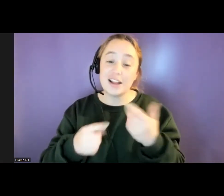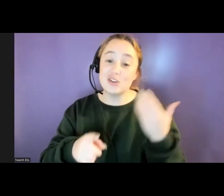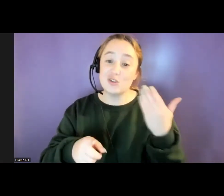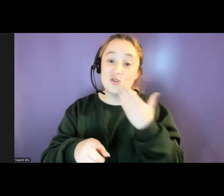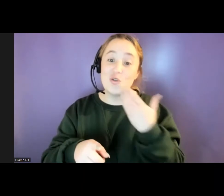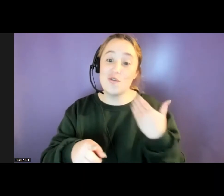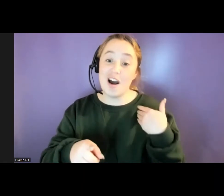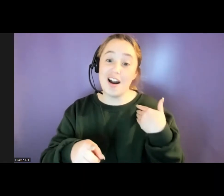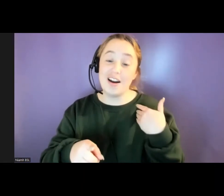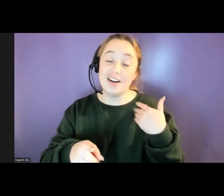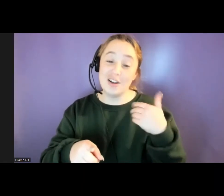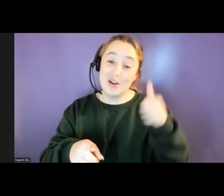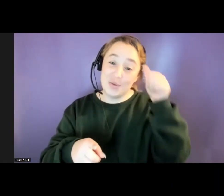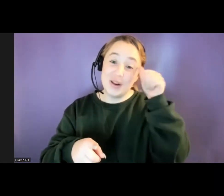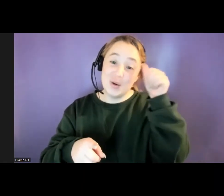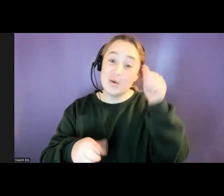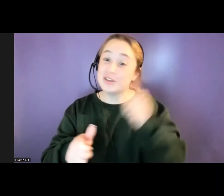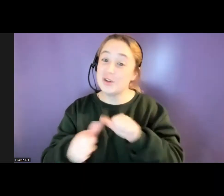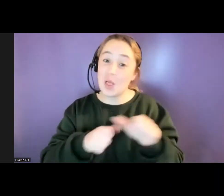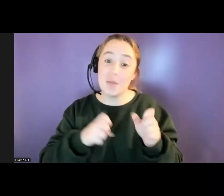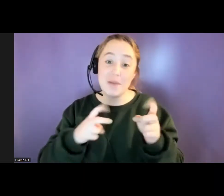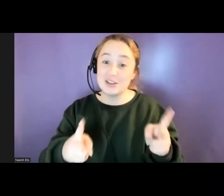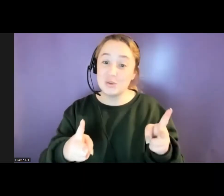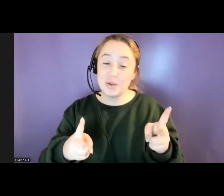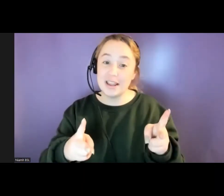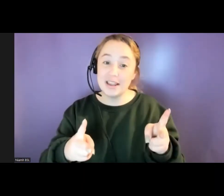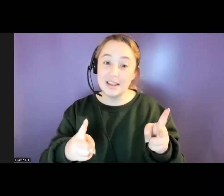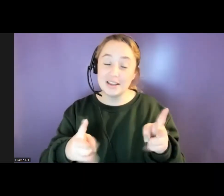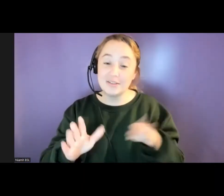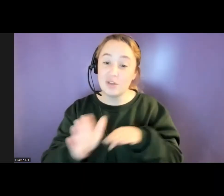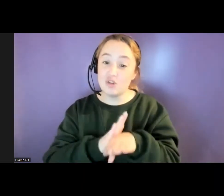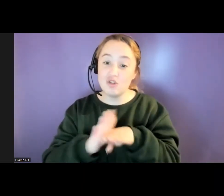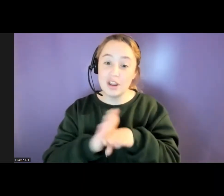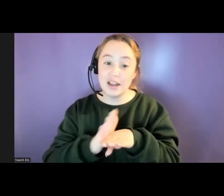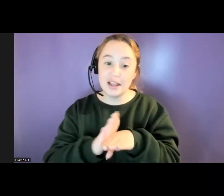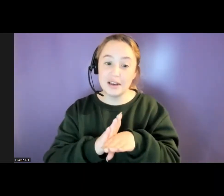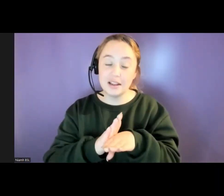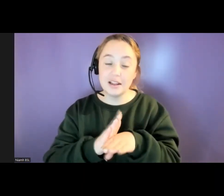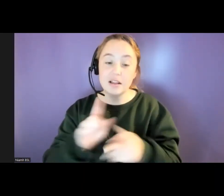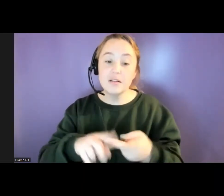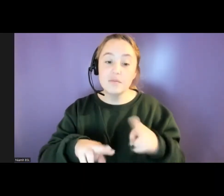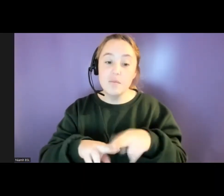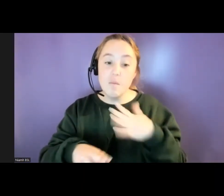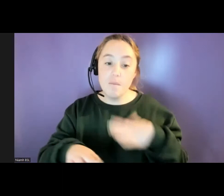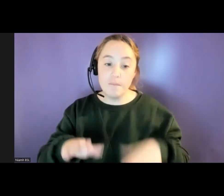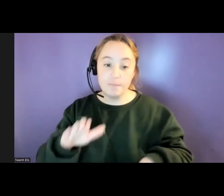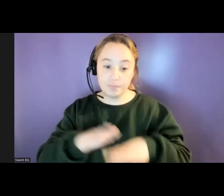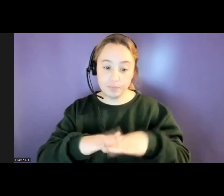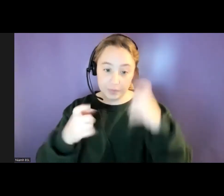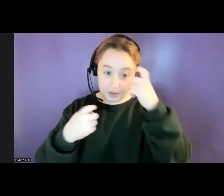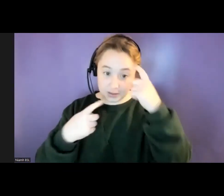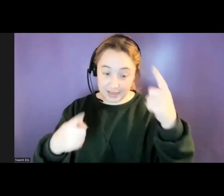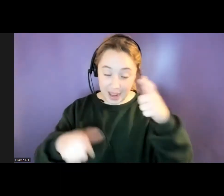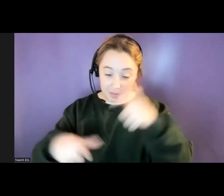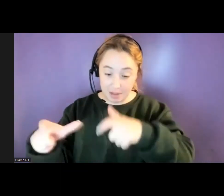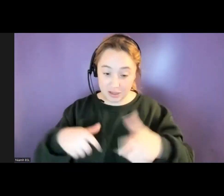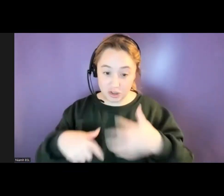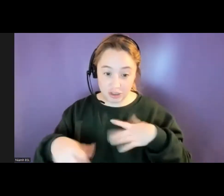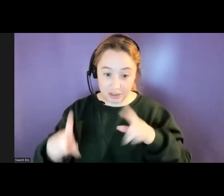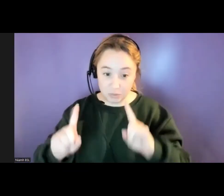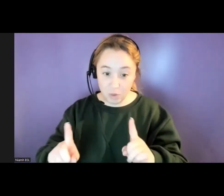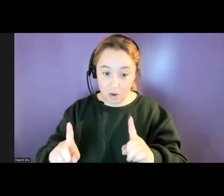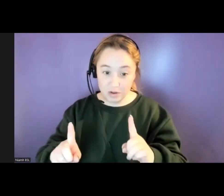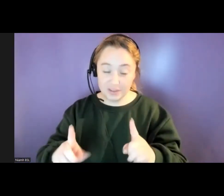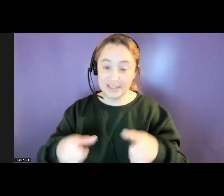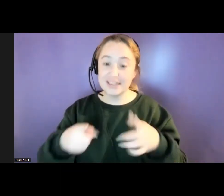the best way to find that training and to fully understand what our passengers that need further